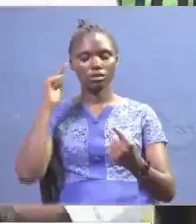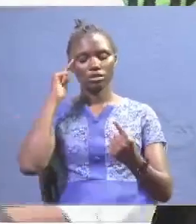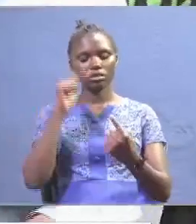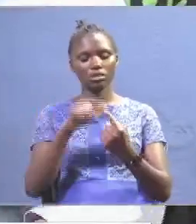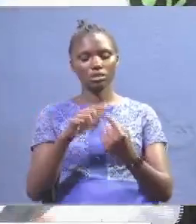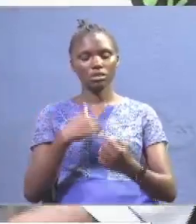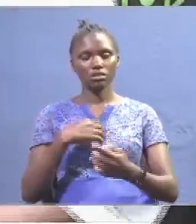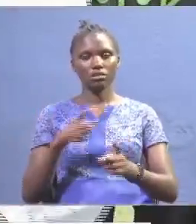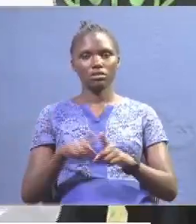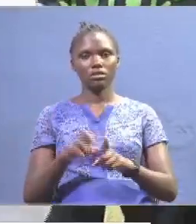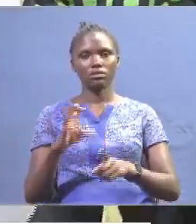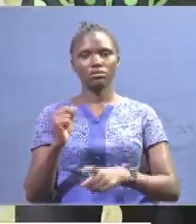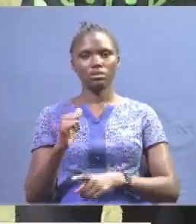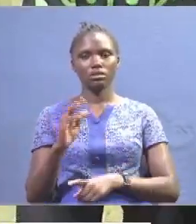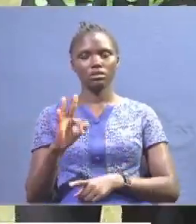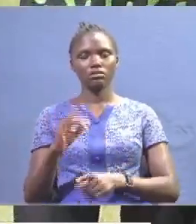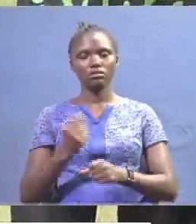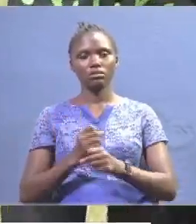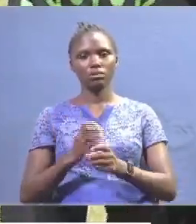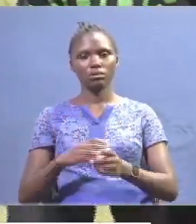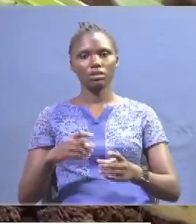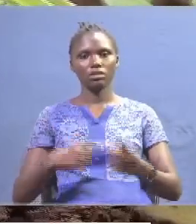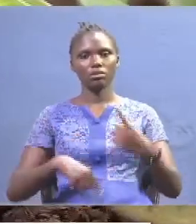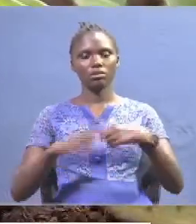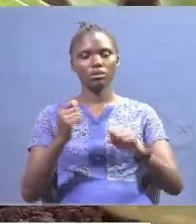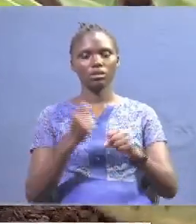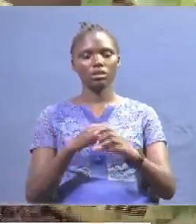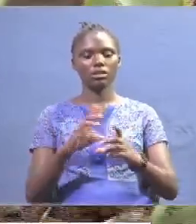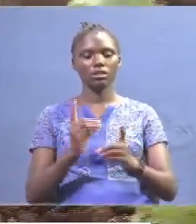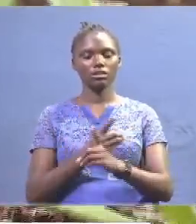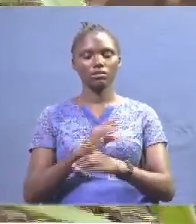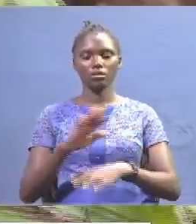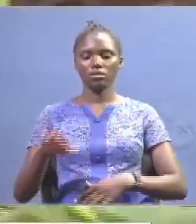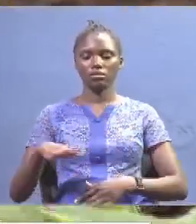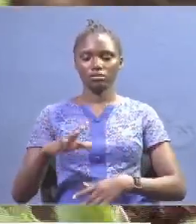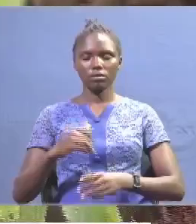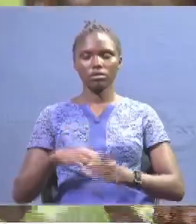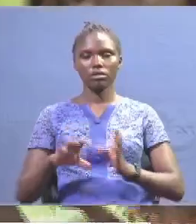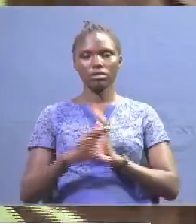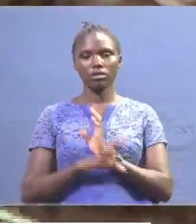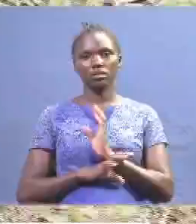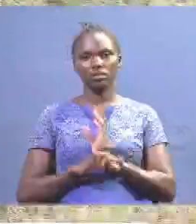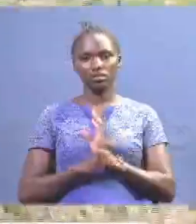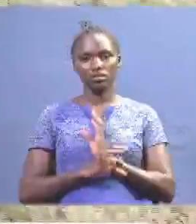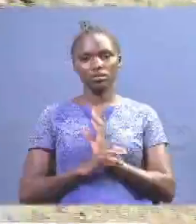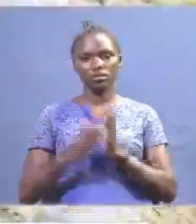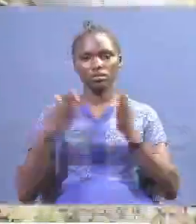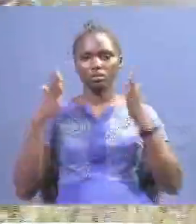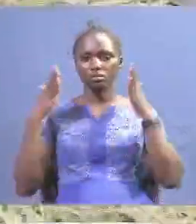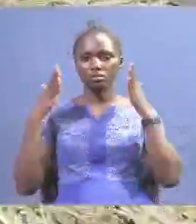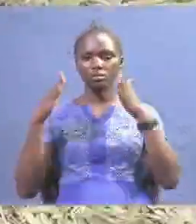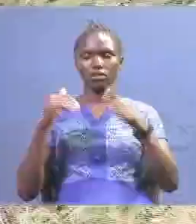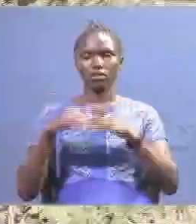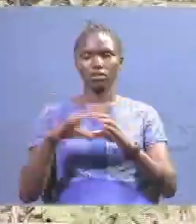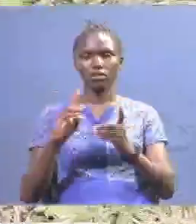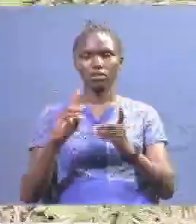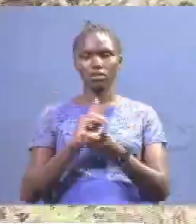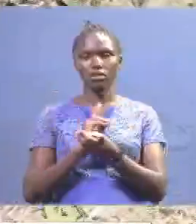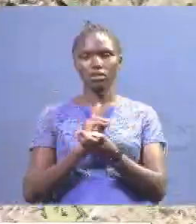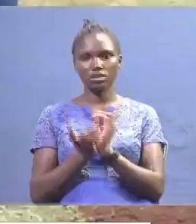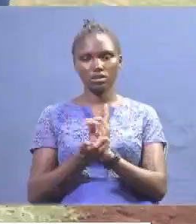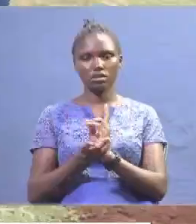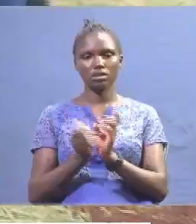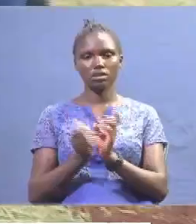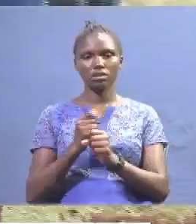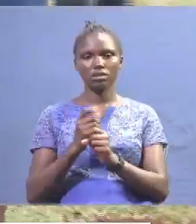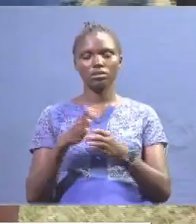Safaricom continues to champion environmental conservation through various partnerships across the country, focusing on biodiversity restoration